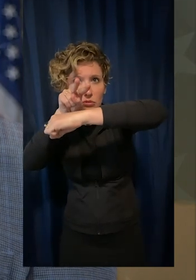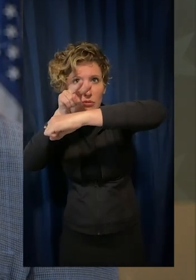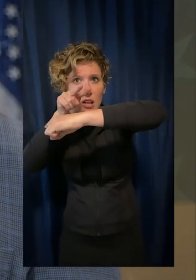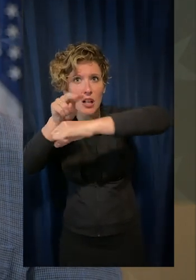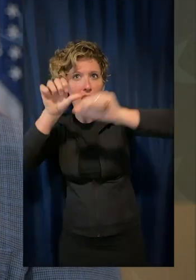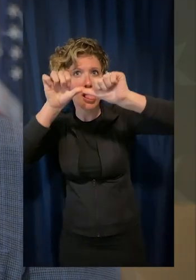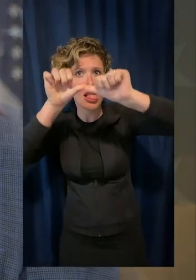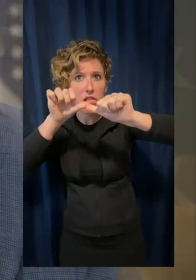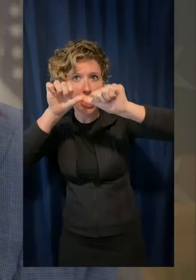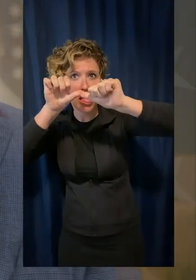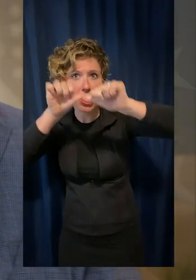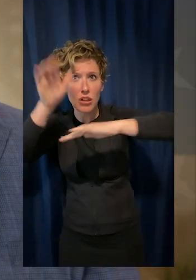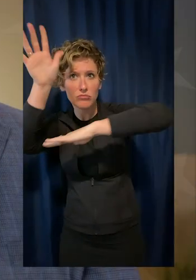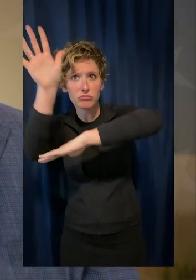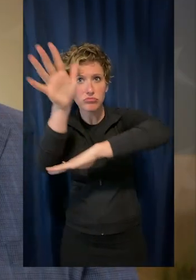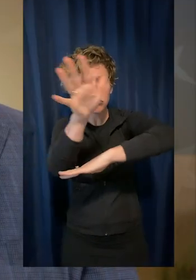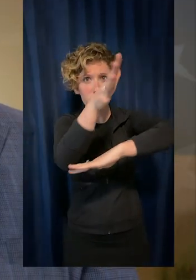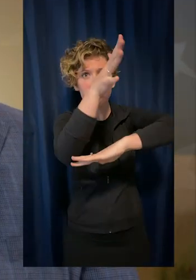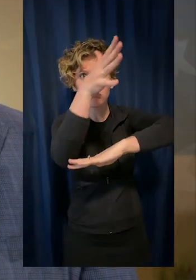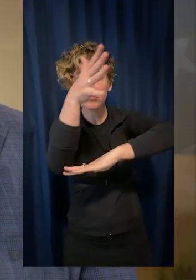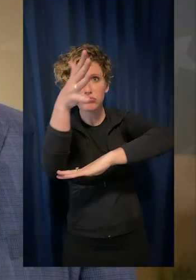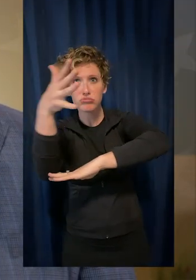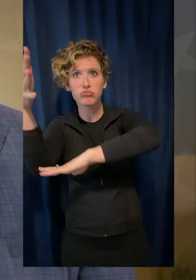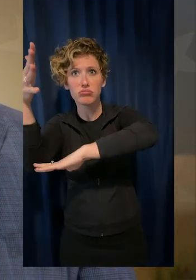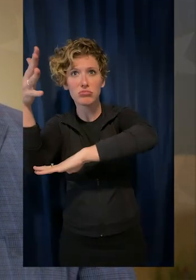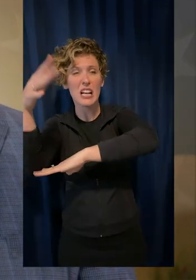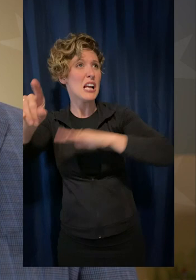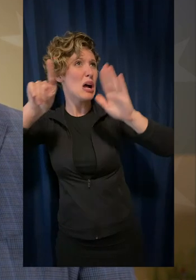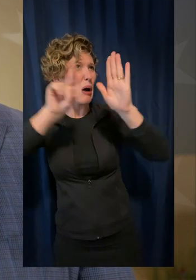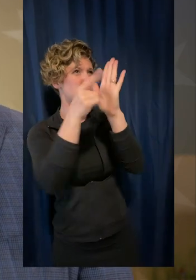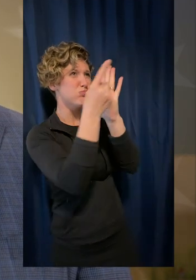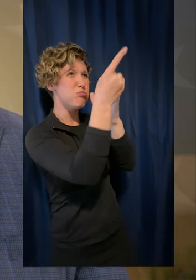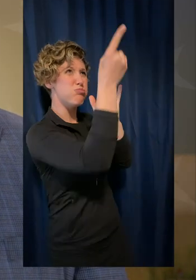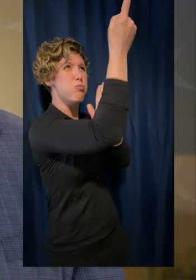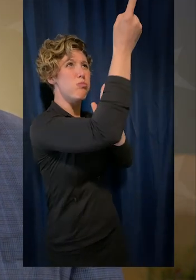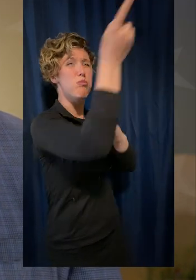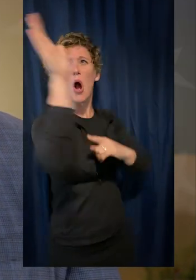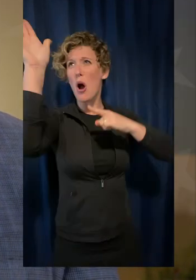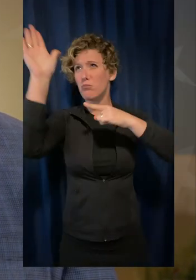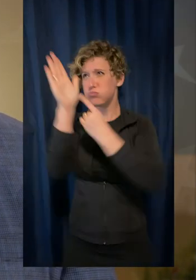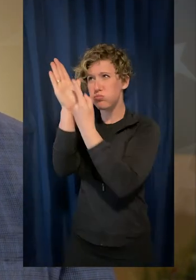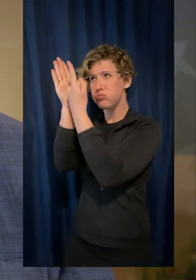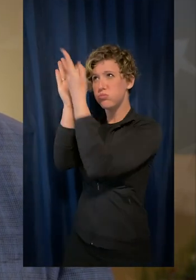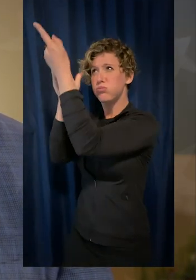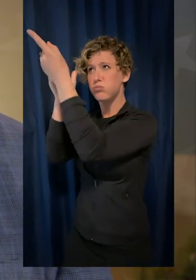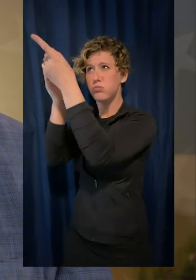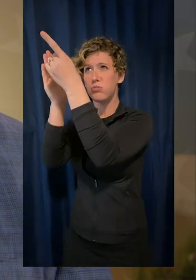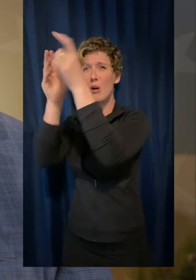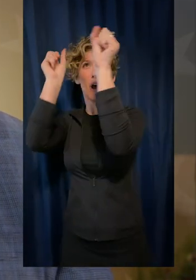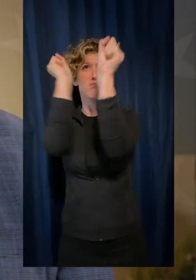streaming. And the rocket's red glare, the bombs bursting